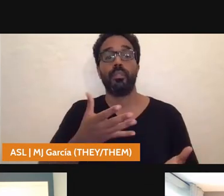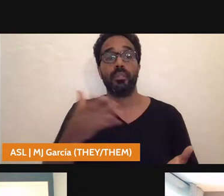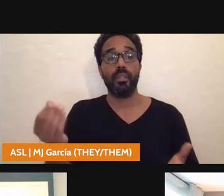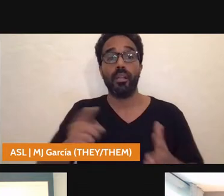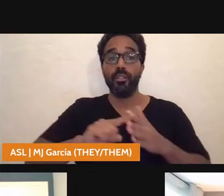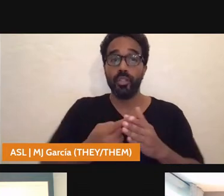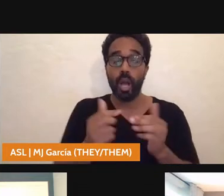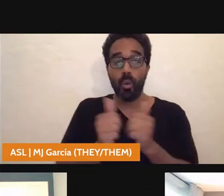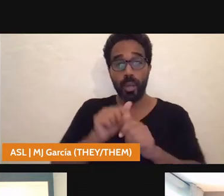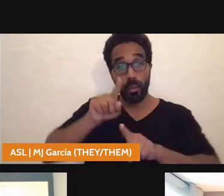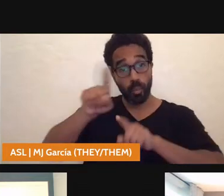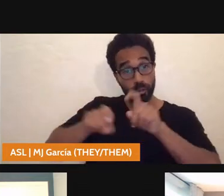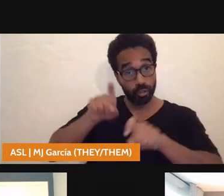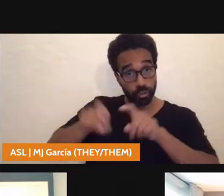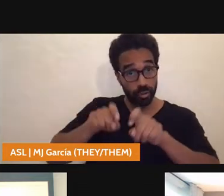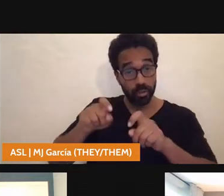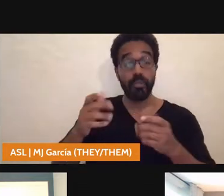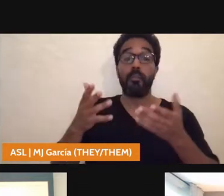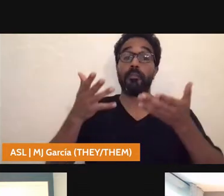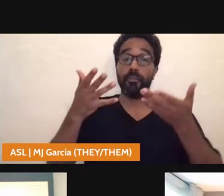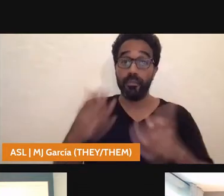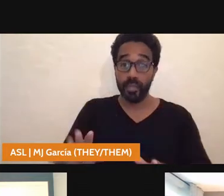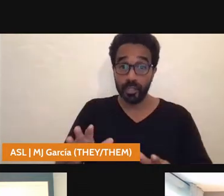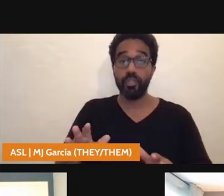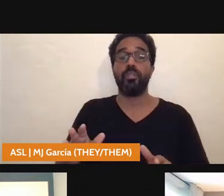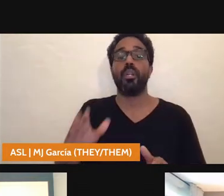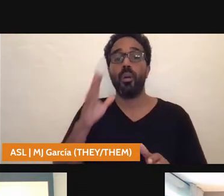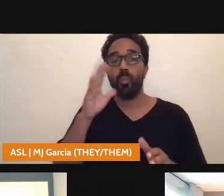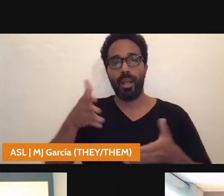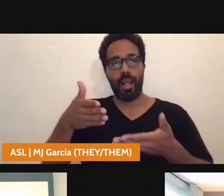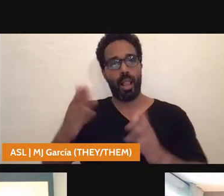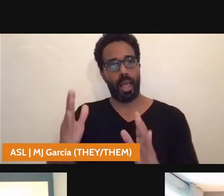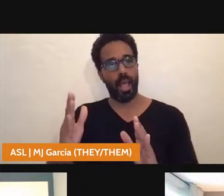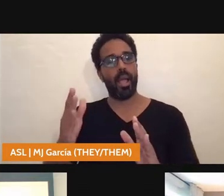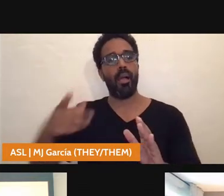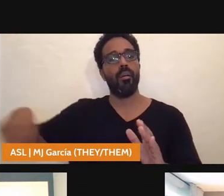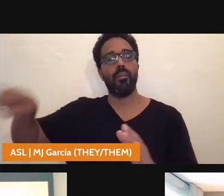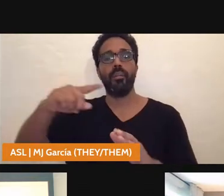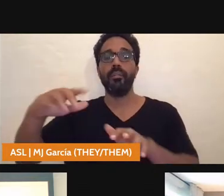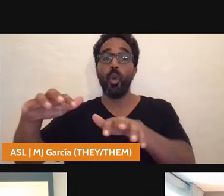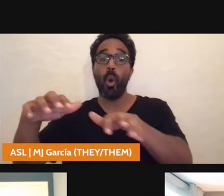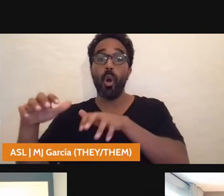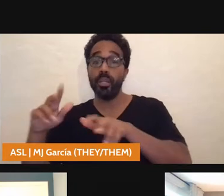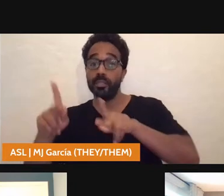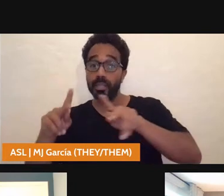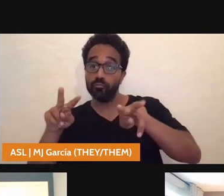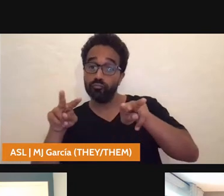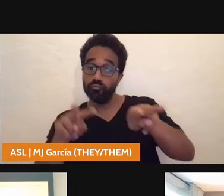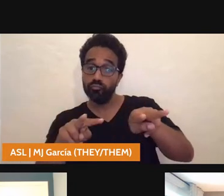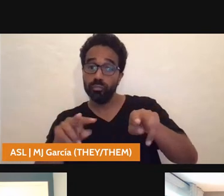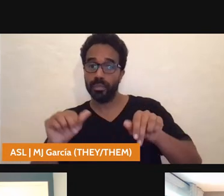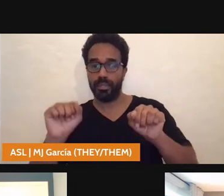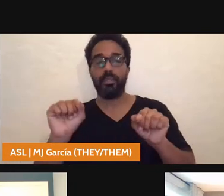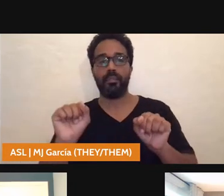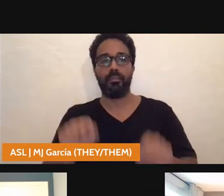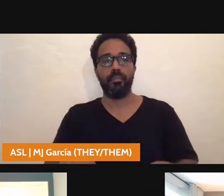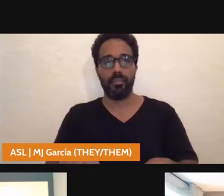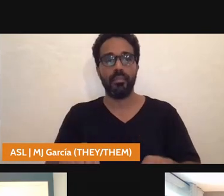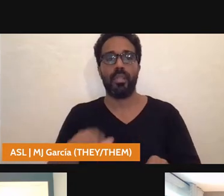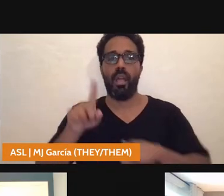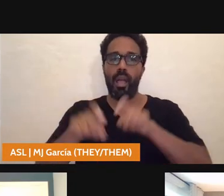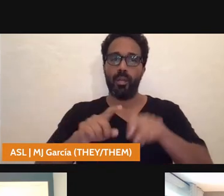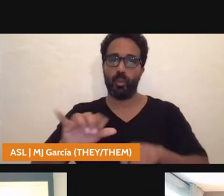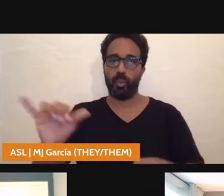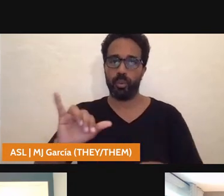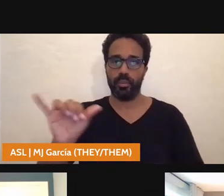questions and then open it up for questions from the audience. Those of you in the audience, please, as we're having this conversation,